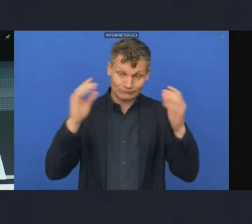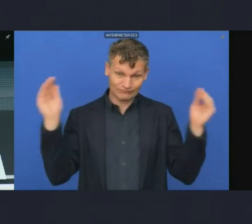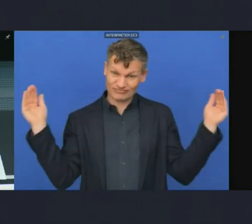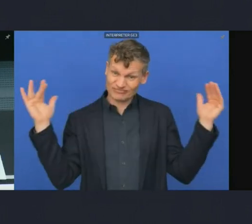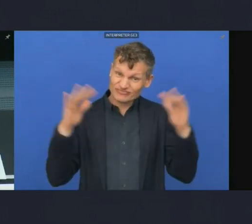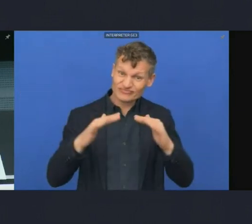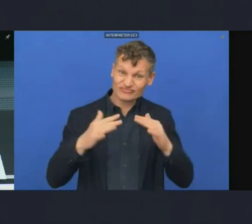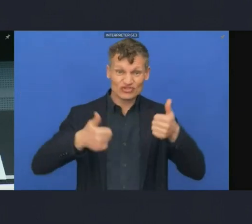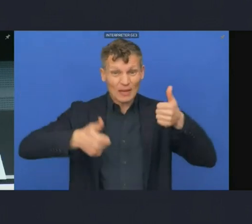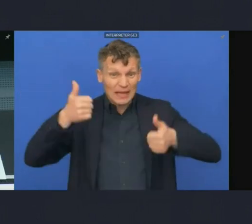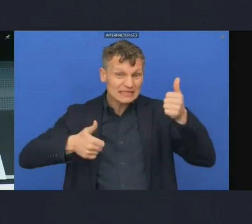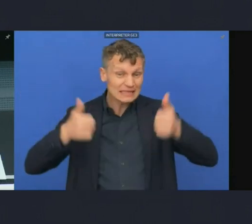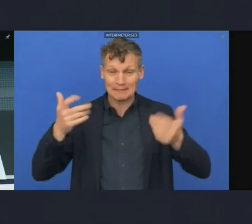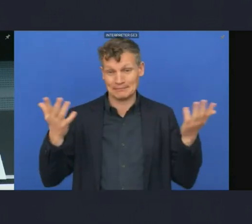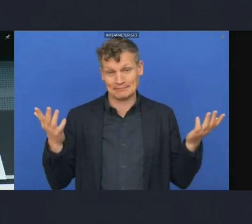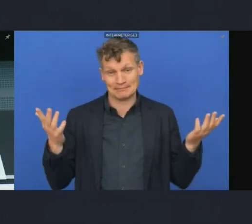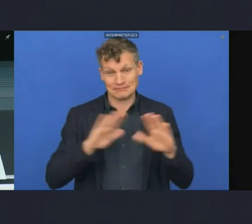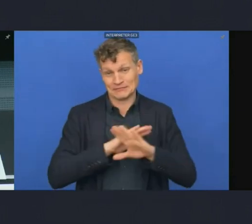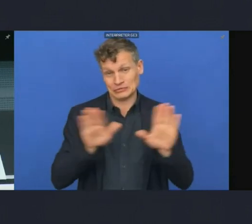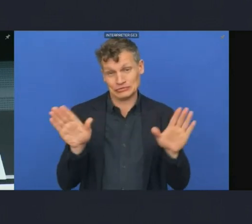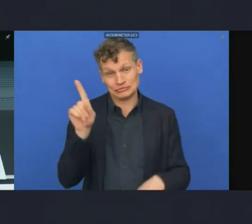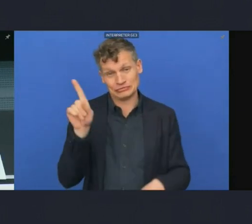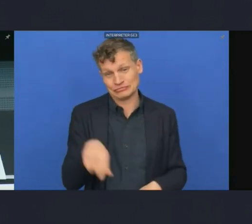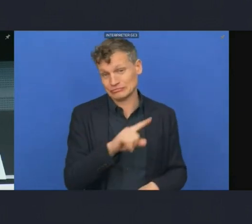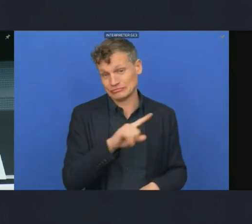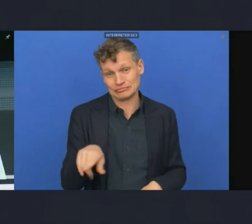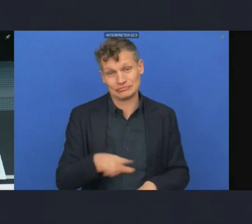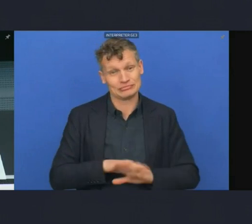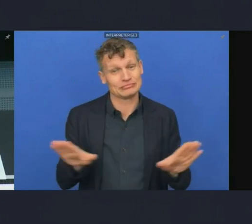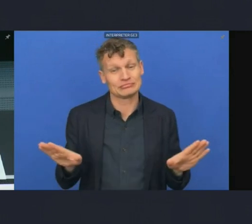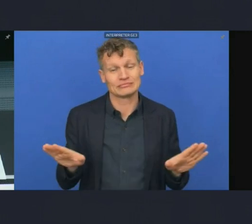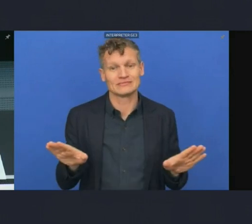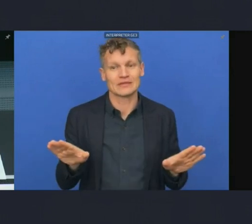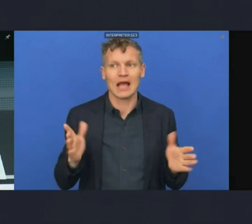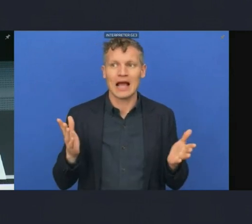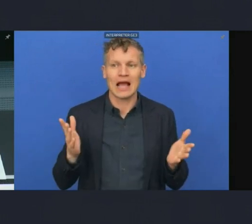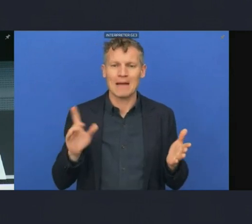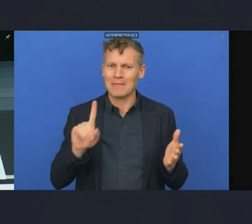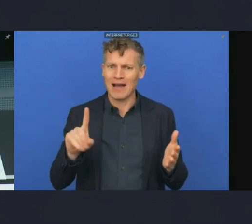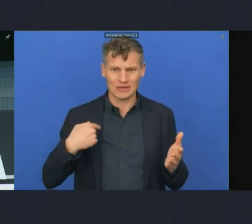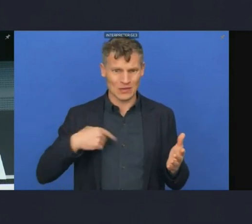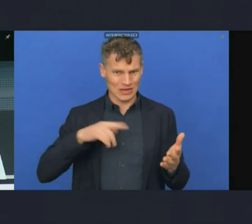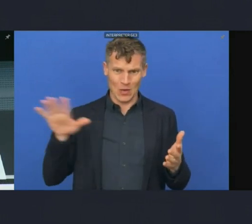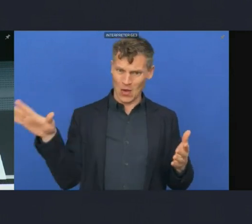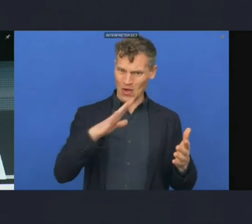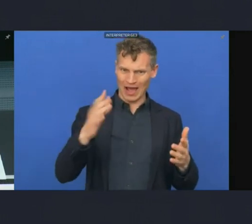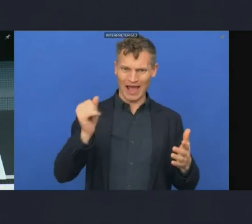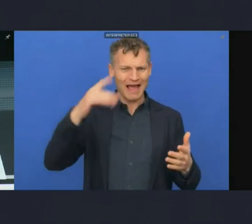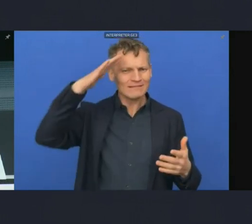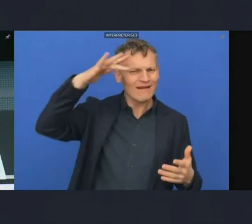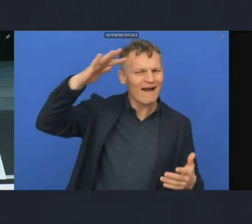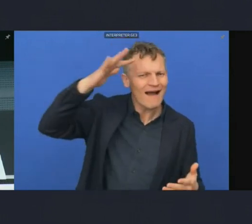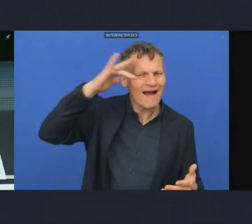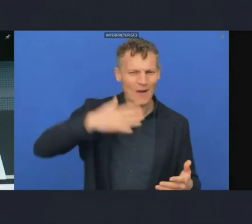the reason why we were doing this project was not dead. So we still worked, and we